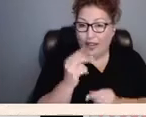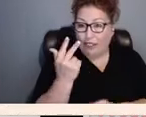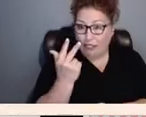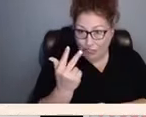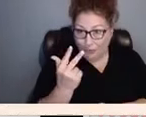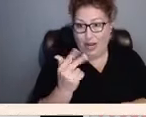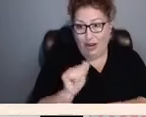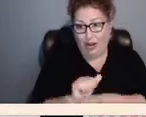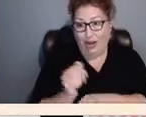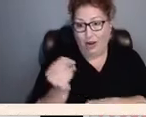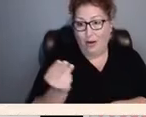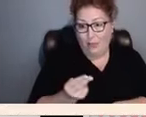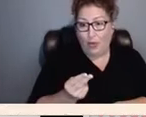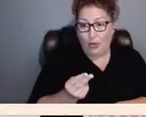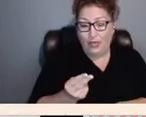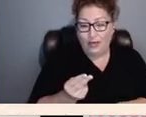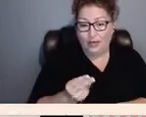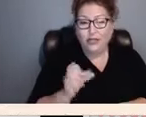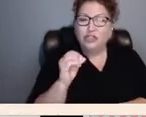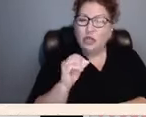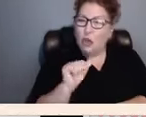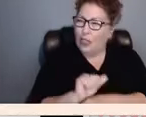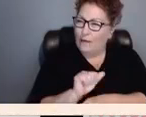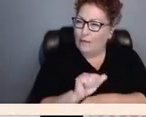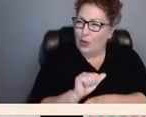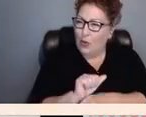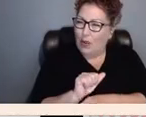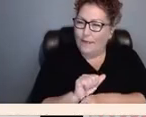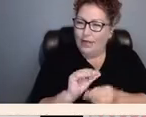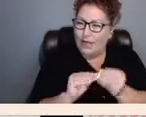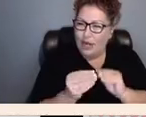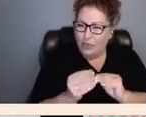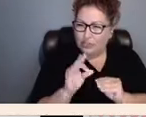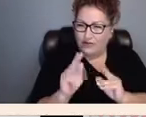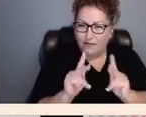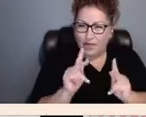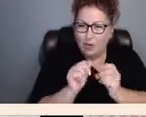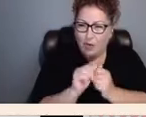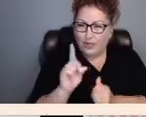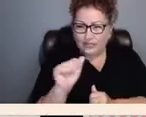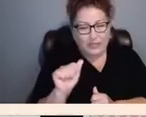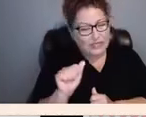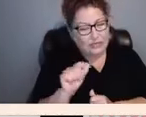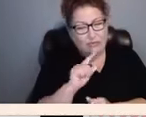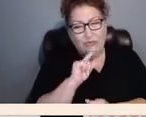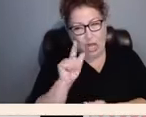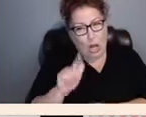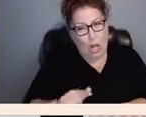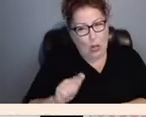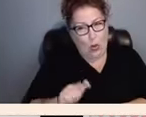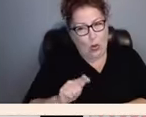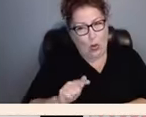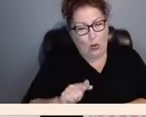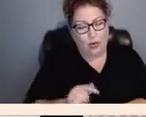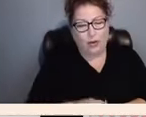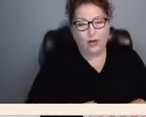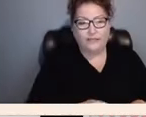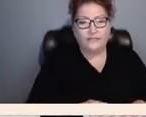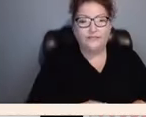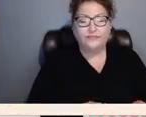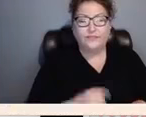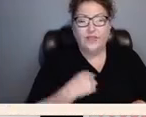employed. So the employment rates of individuals with disabilities are really low. And I think that's one